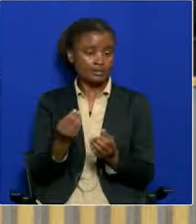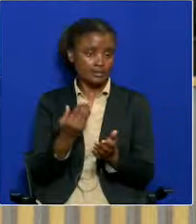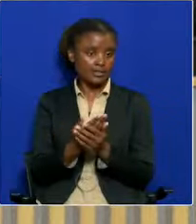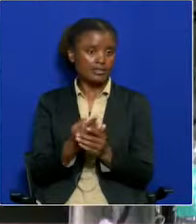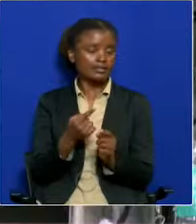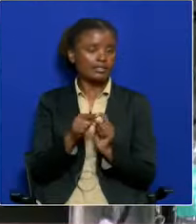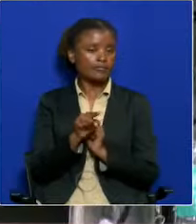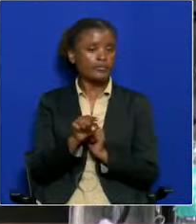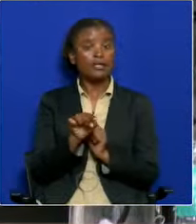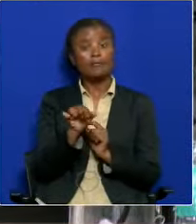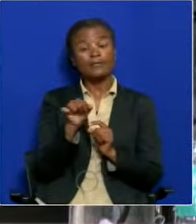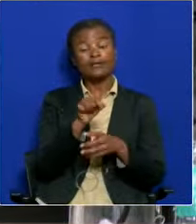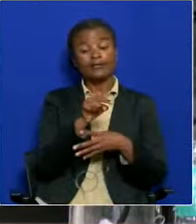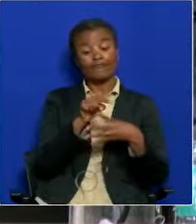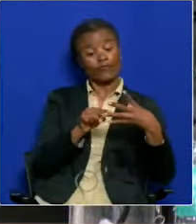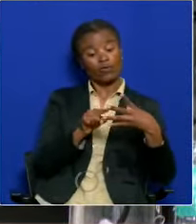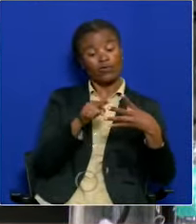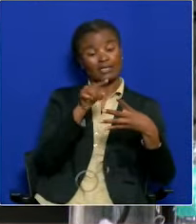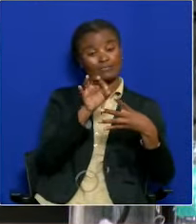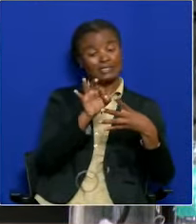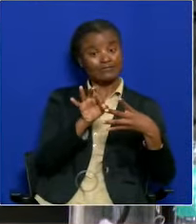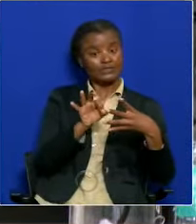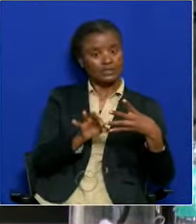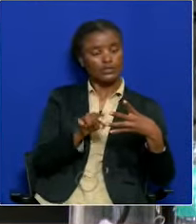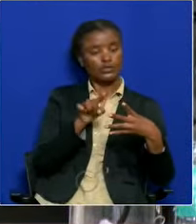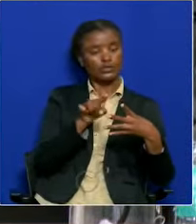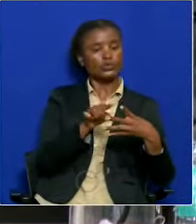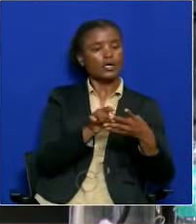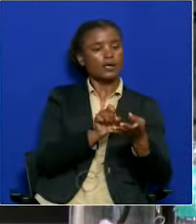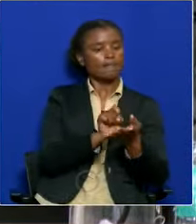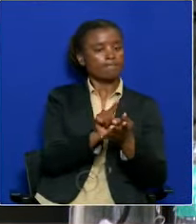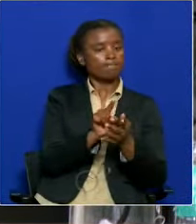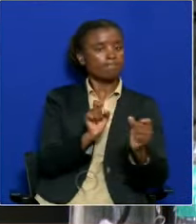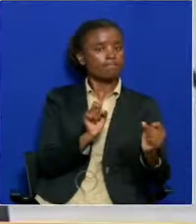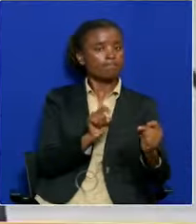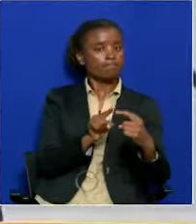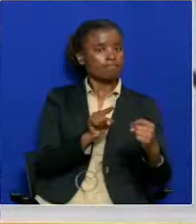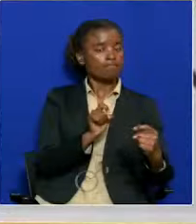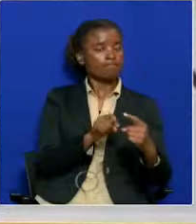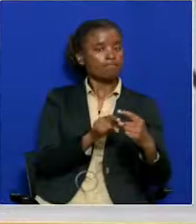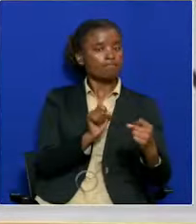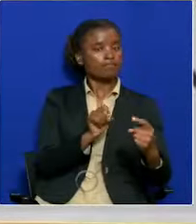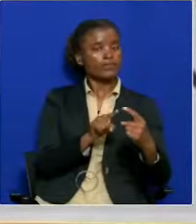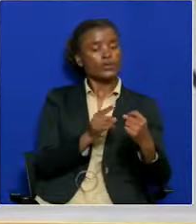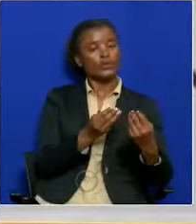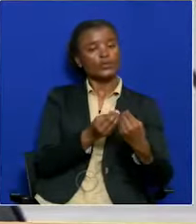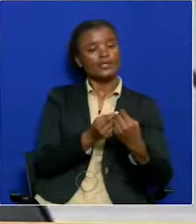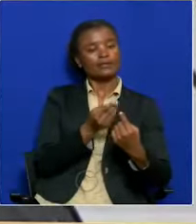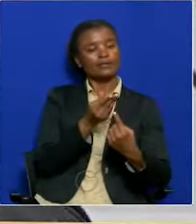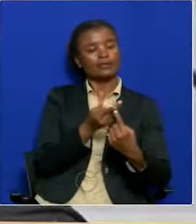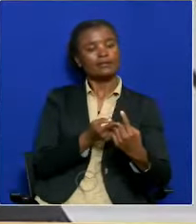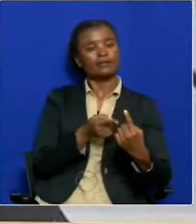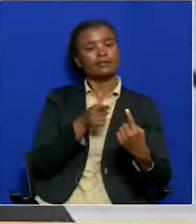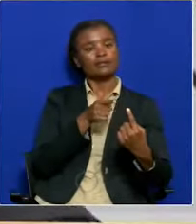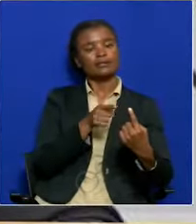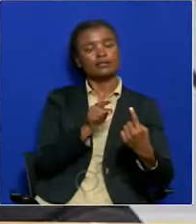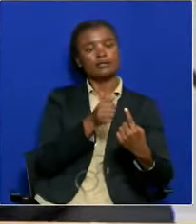articles that you exchange with Sergeant Nkosi. Yes. Is there a reason for this?